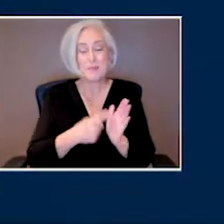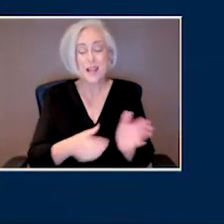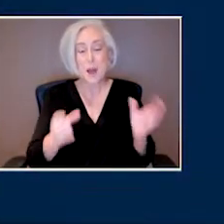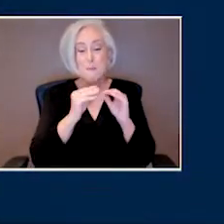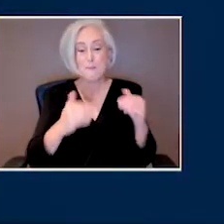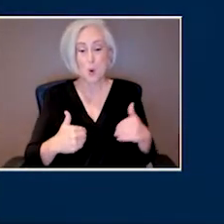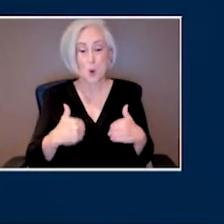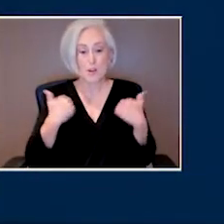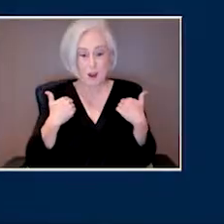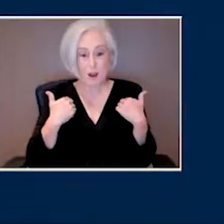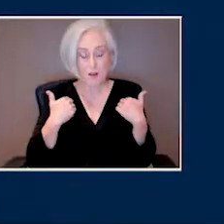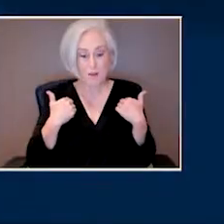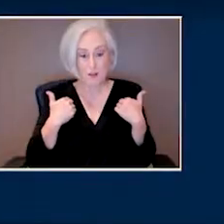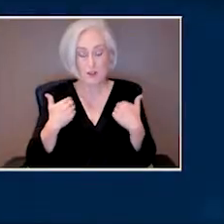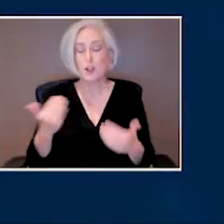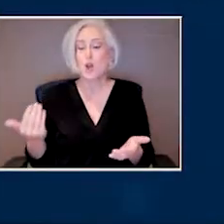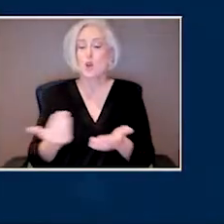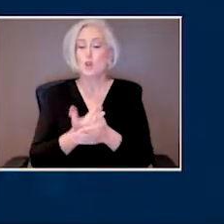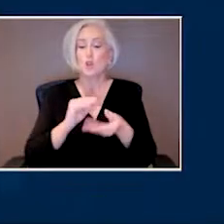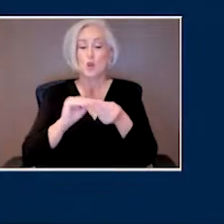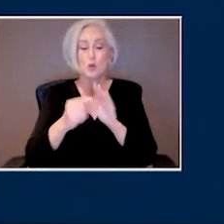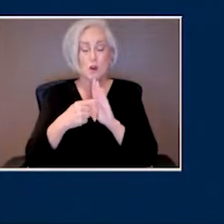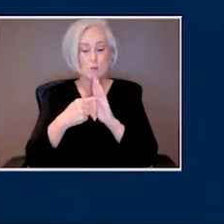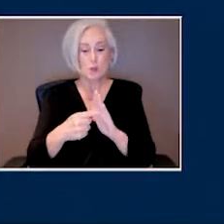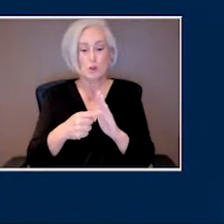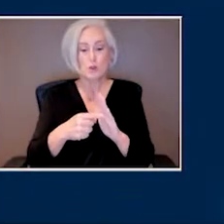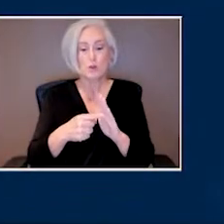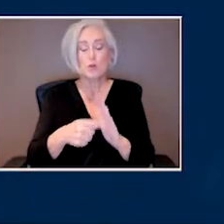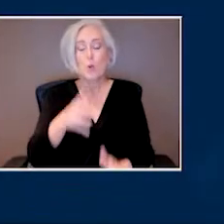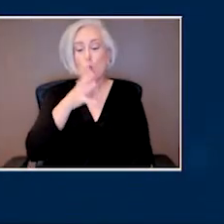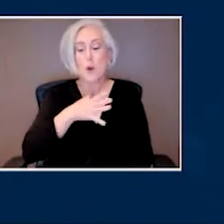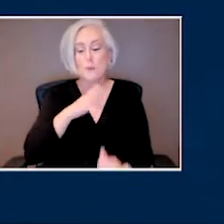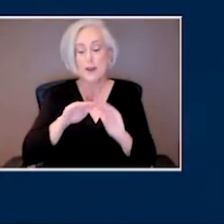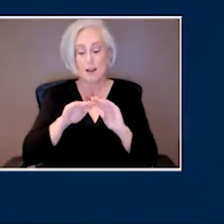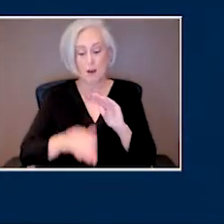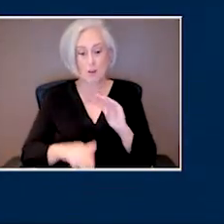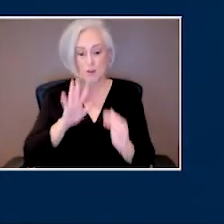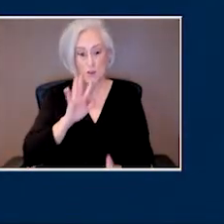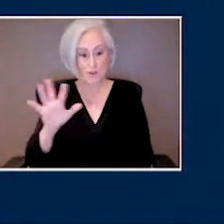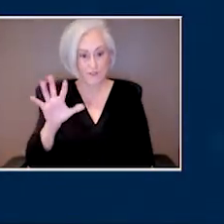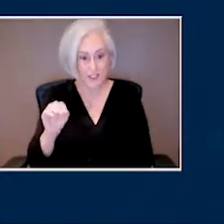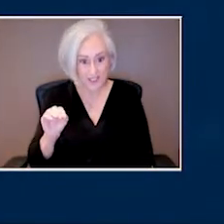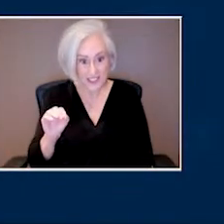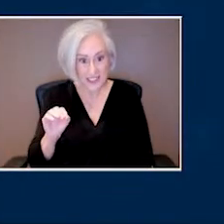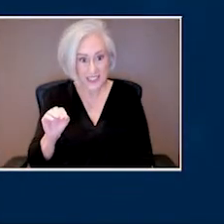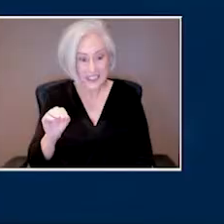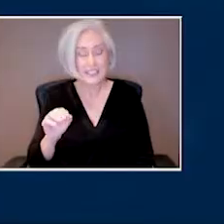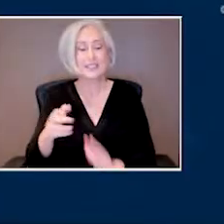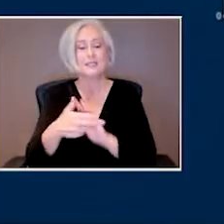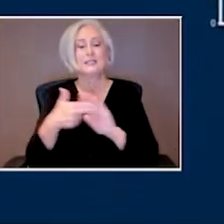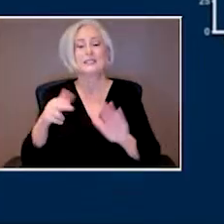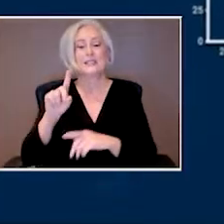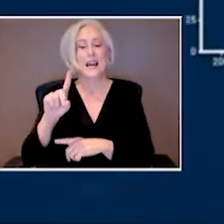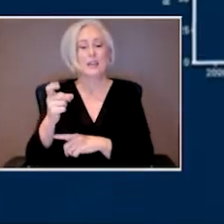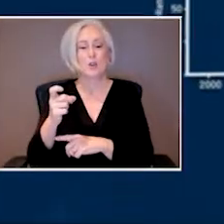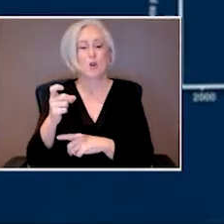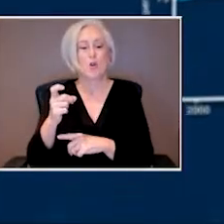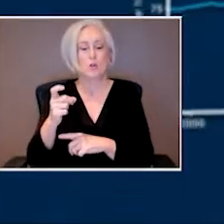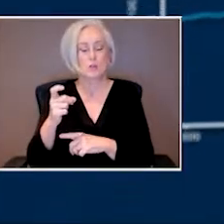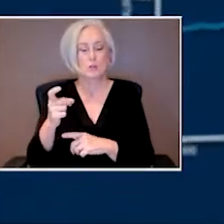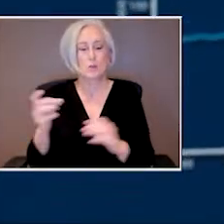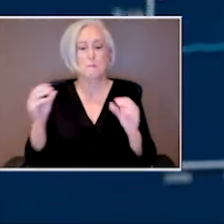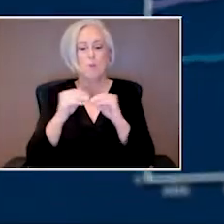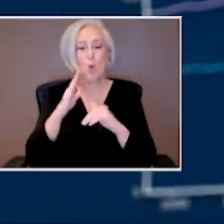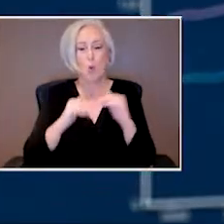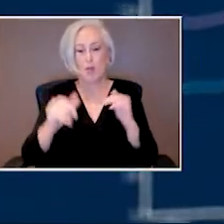American Cancer Society show women under 50 are being diagnosed at a higher rate than men under 50. These graphs show